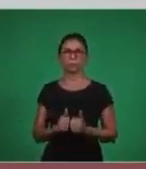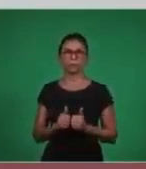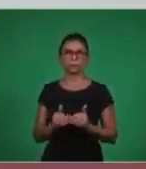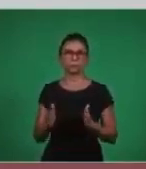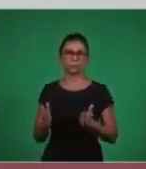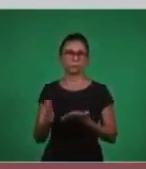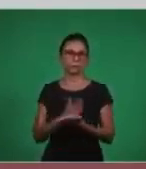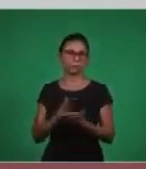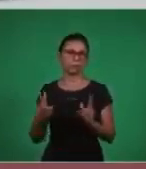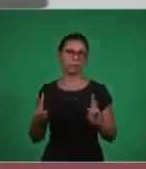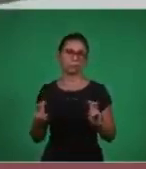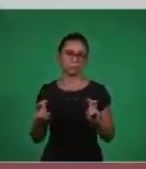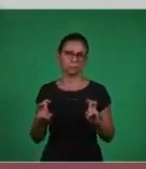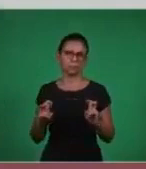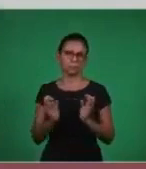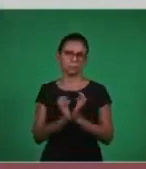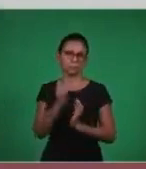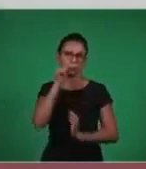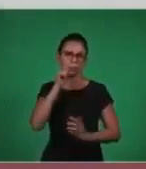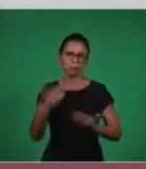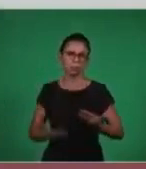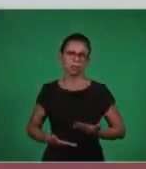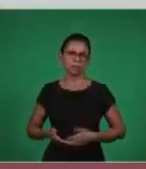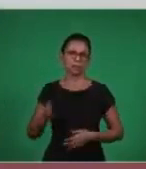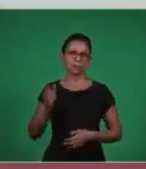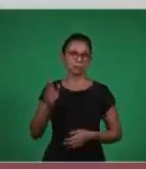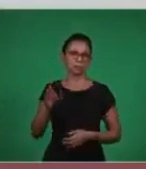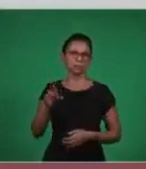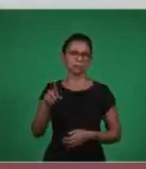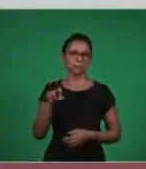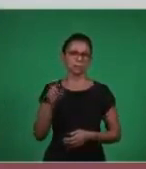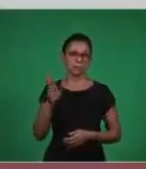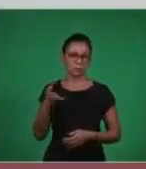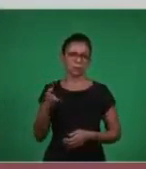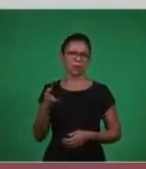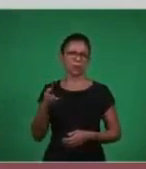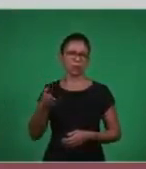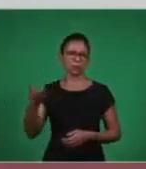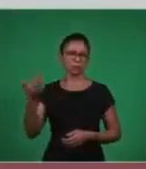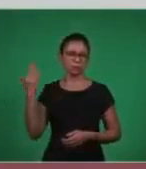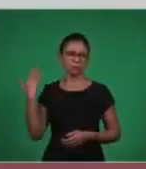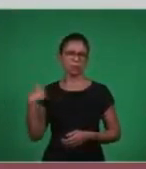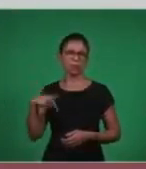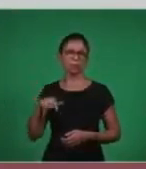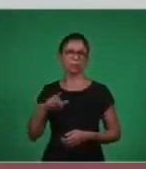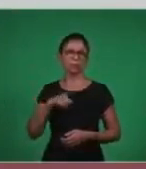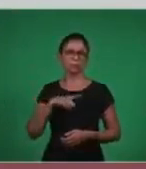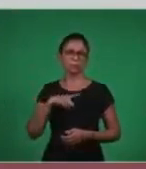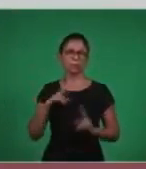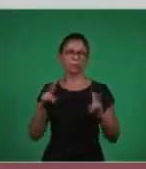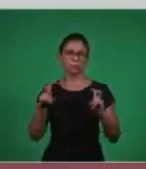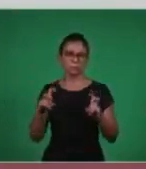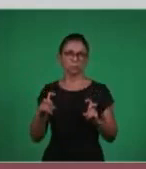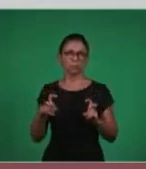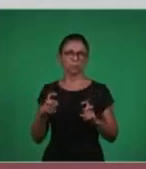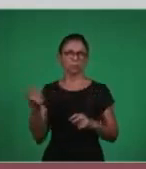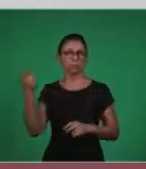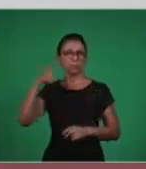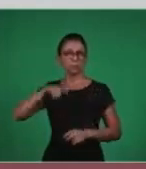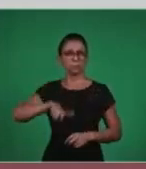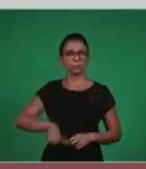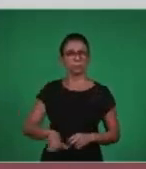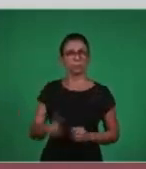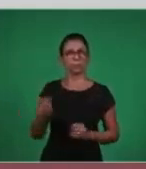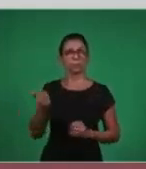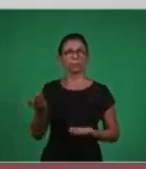couple of topics with sister topics that have been spoken of in the past. We have a couple of institutions there, even inside of the